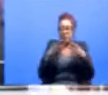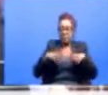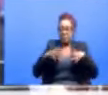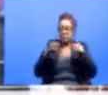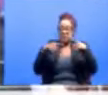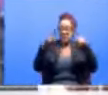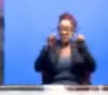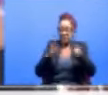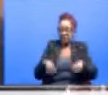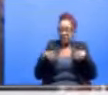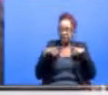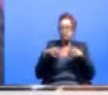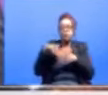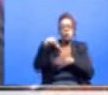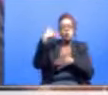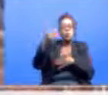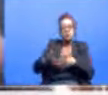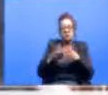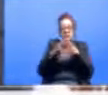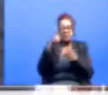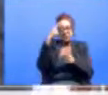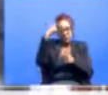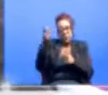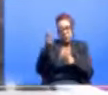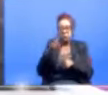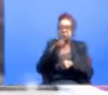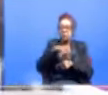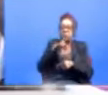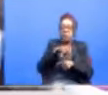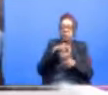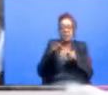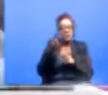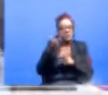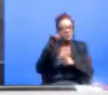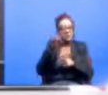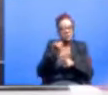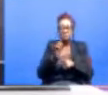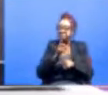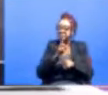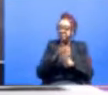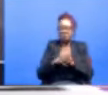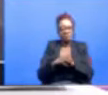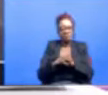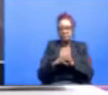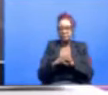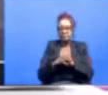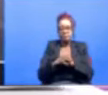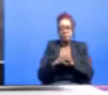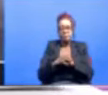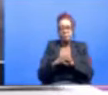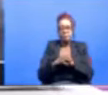umaarufu wa aina fulani, watu wanaanza kuwa na kiburi, lakini Rita hakuwa na haya. She worked in folders.